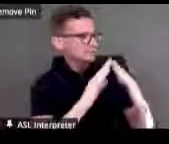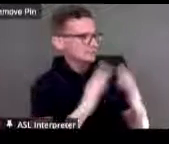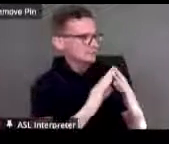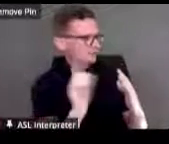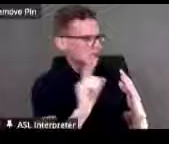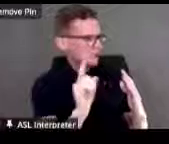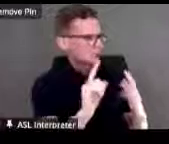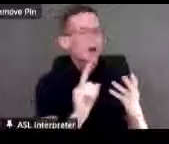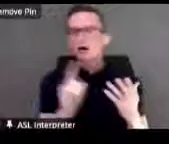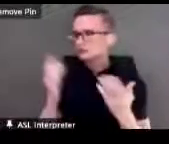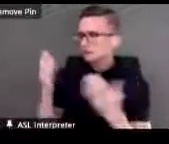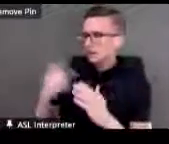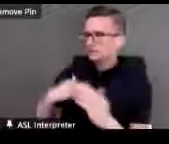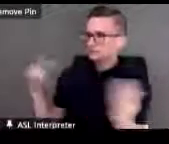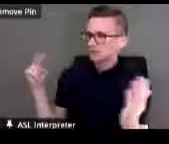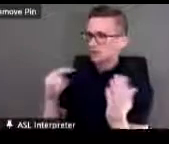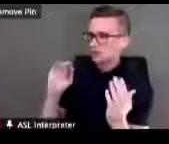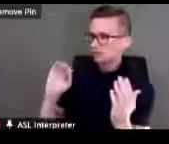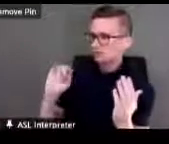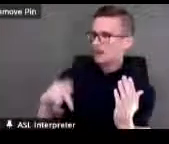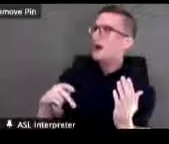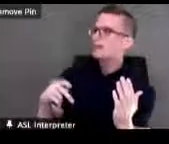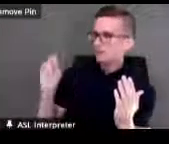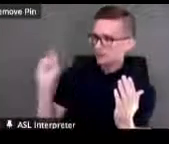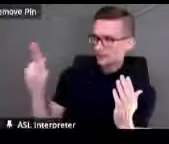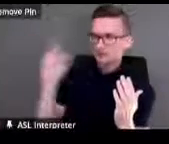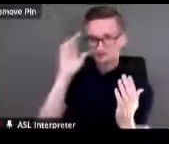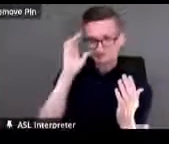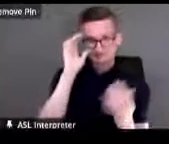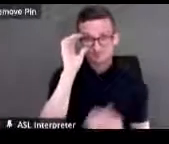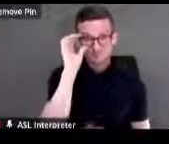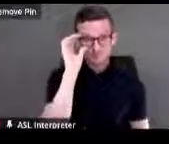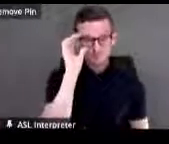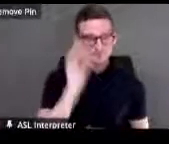let me look at the map, okay?